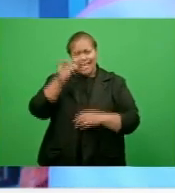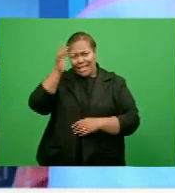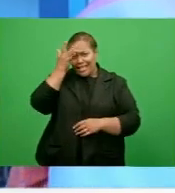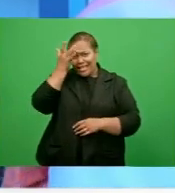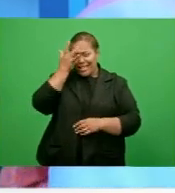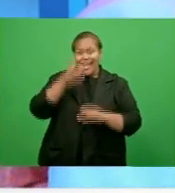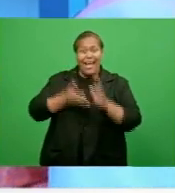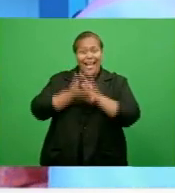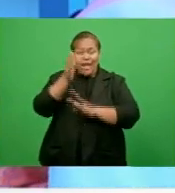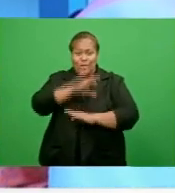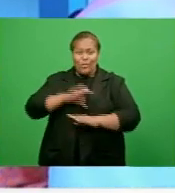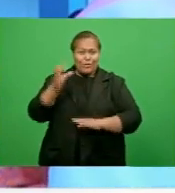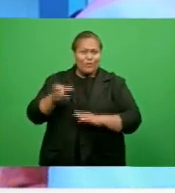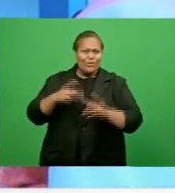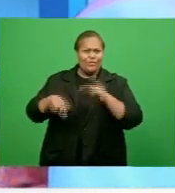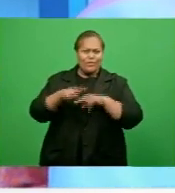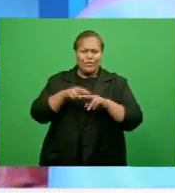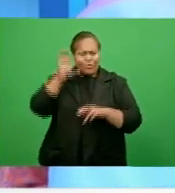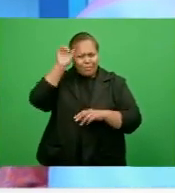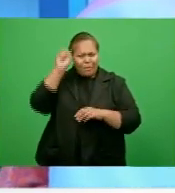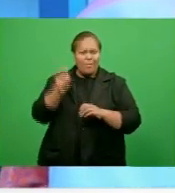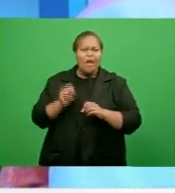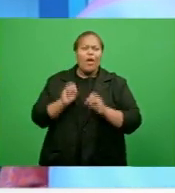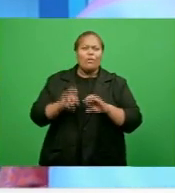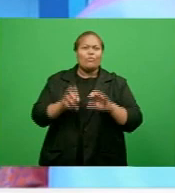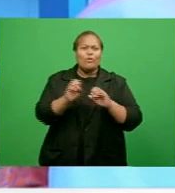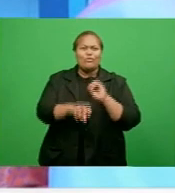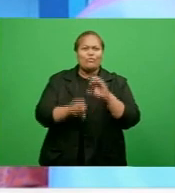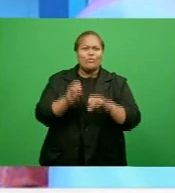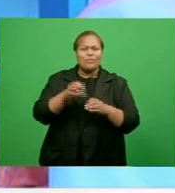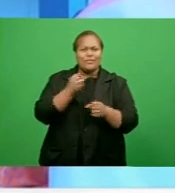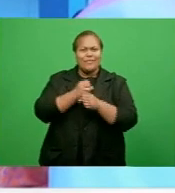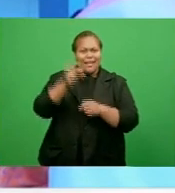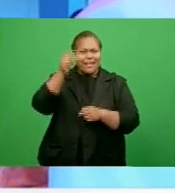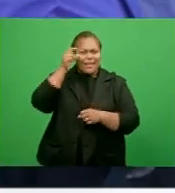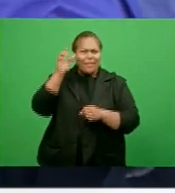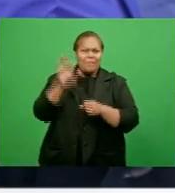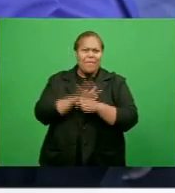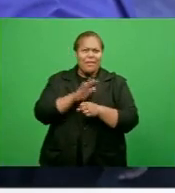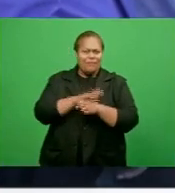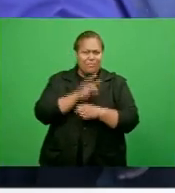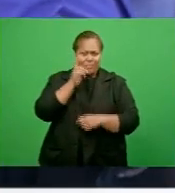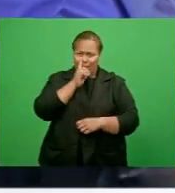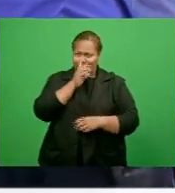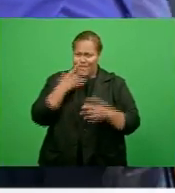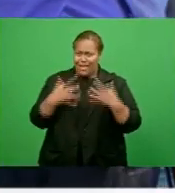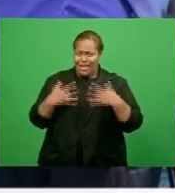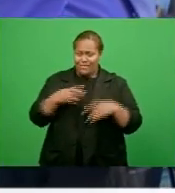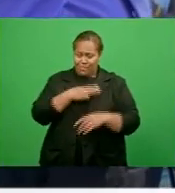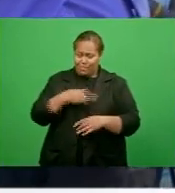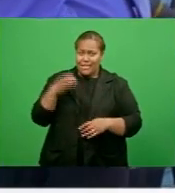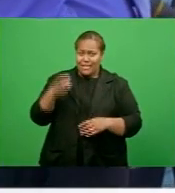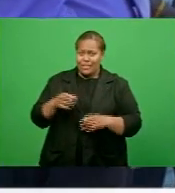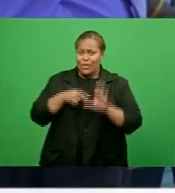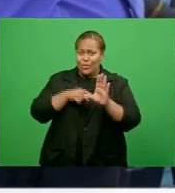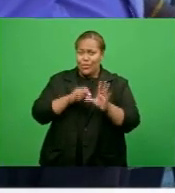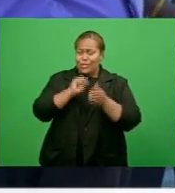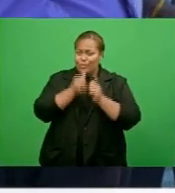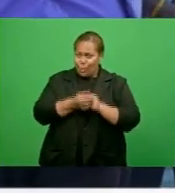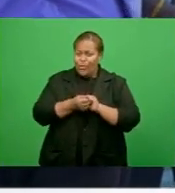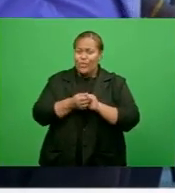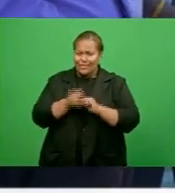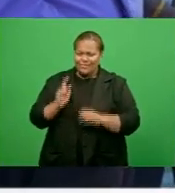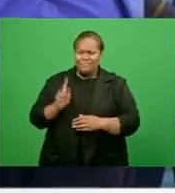to remember the contributions Gandhi made in people's lives. Minister for Youth and Sports Parvin Kumar, while officiating the